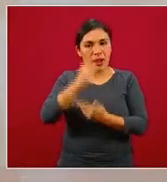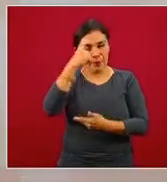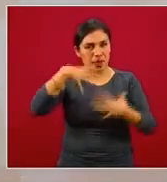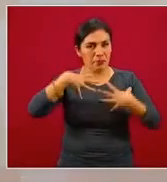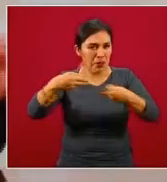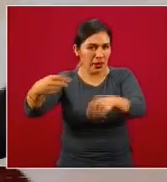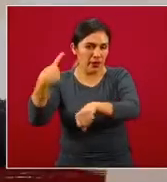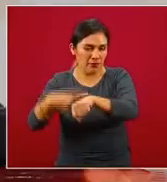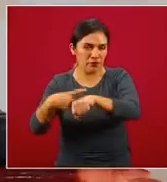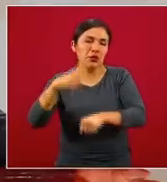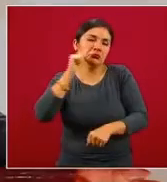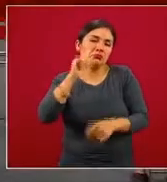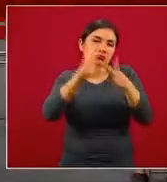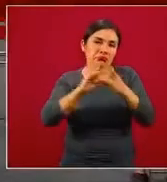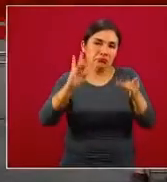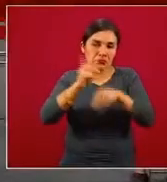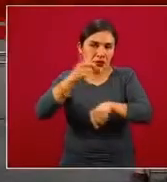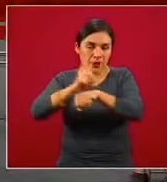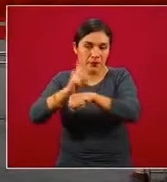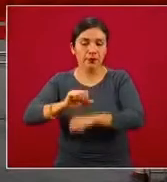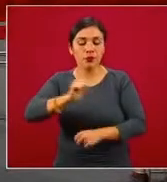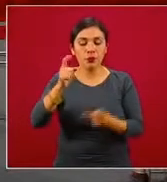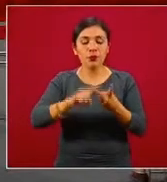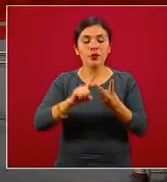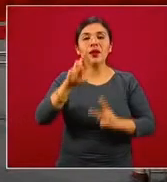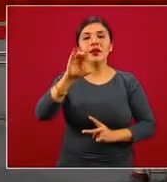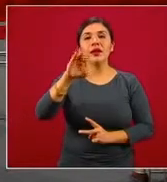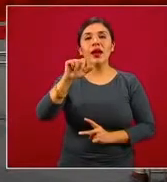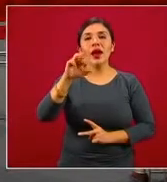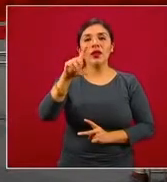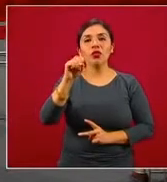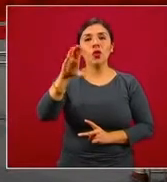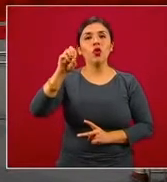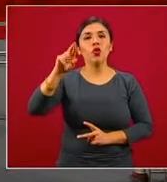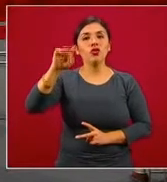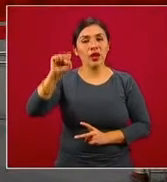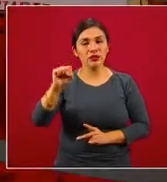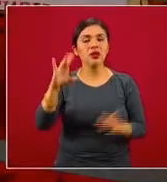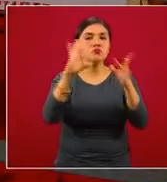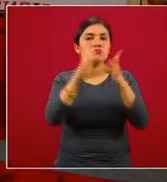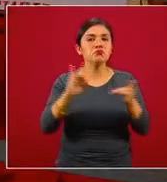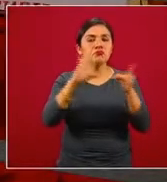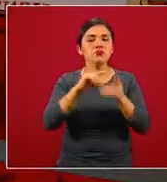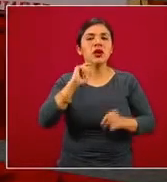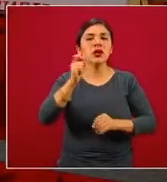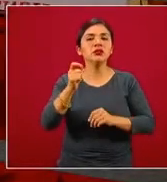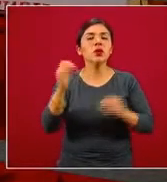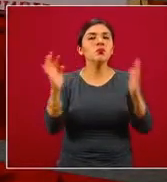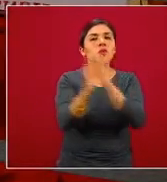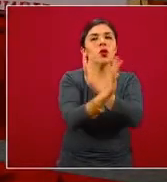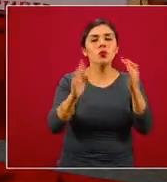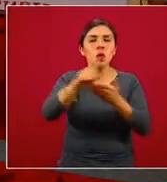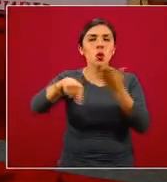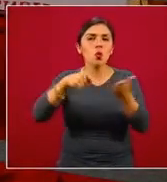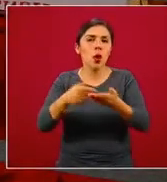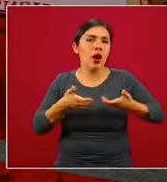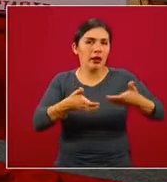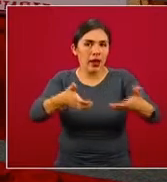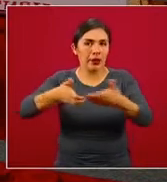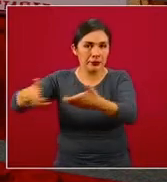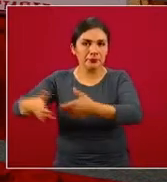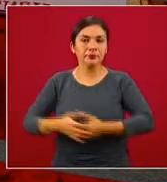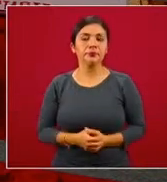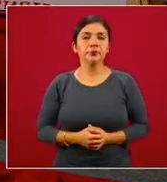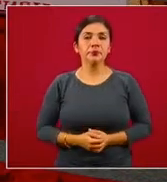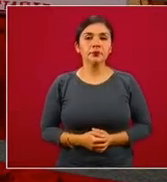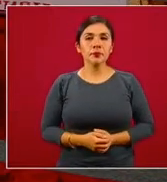the chief of epidemiology, and we're also going to hear from Dr. Alcala, and he's going to give us the mobility report.